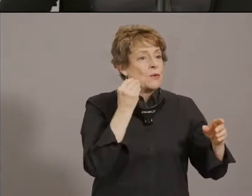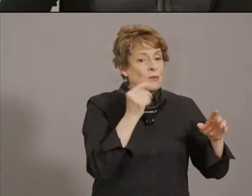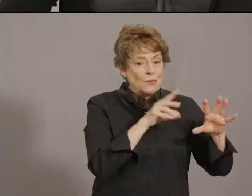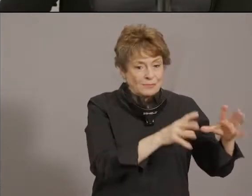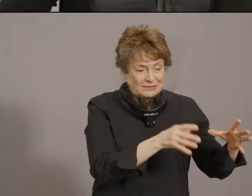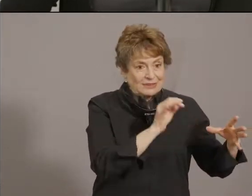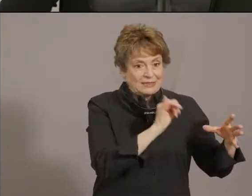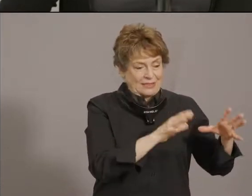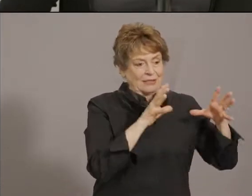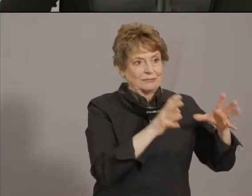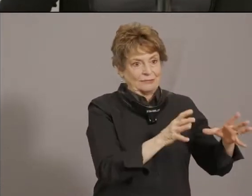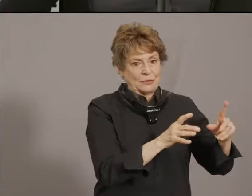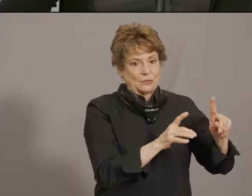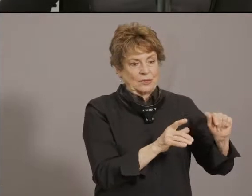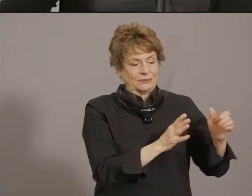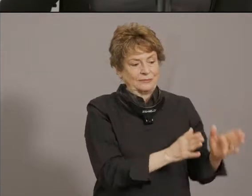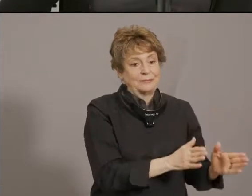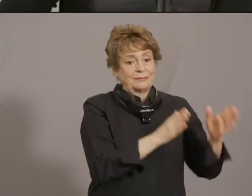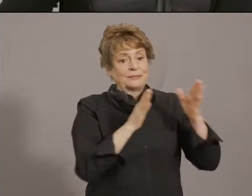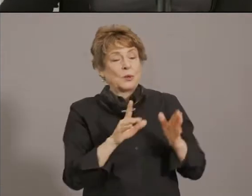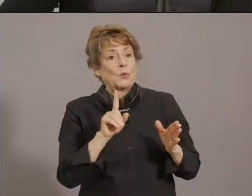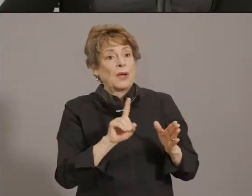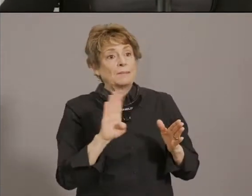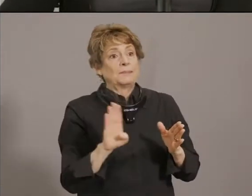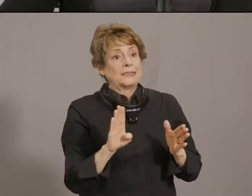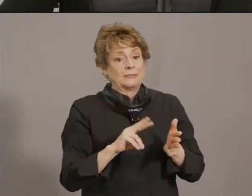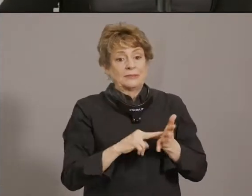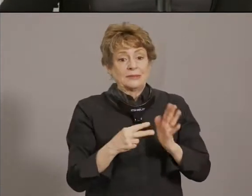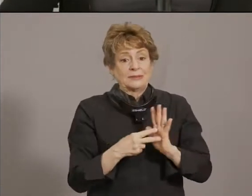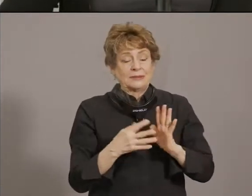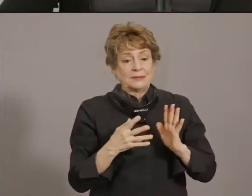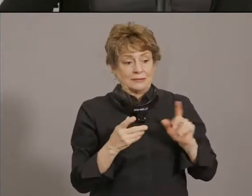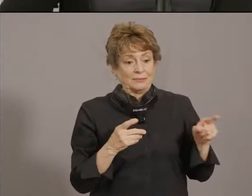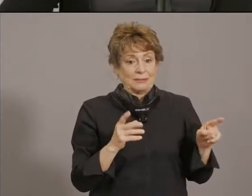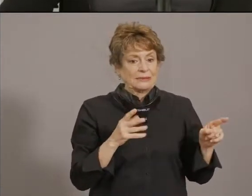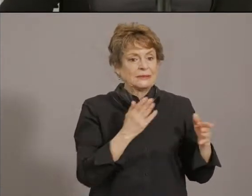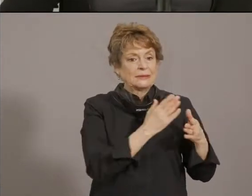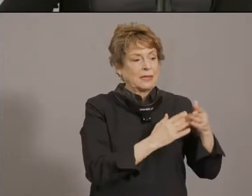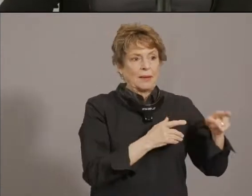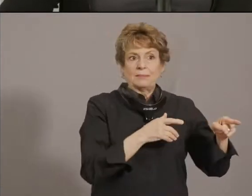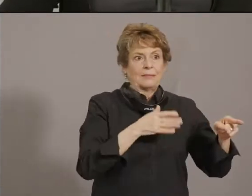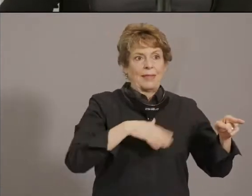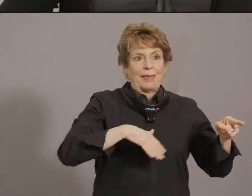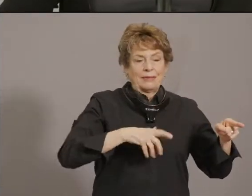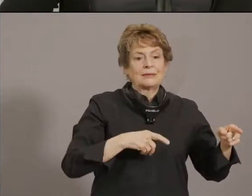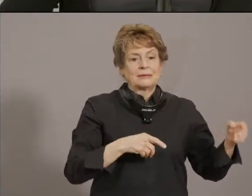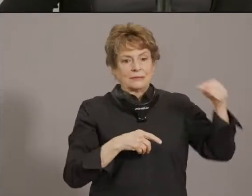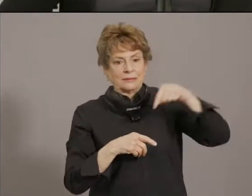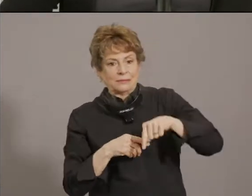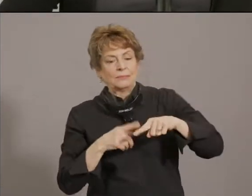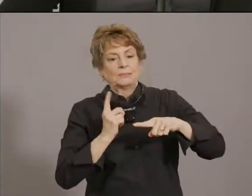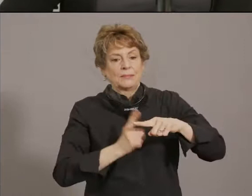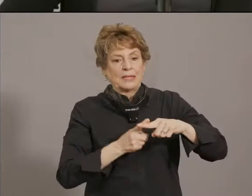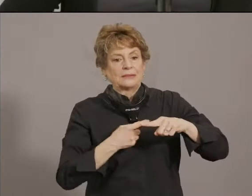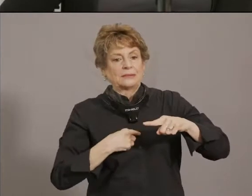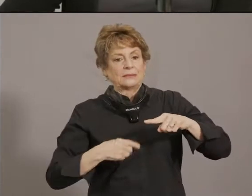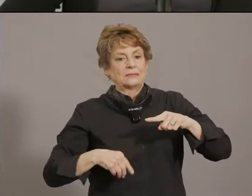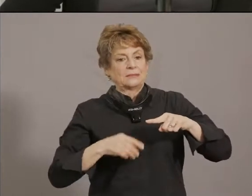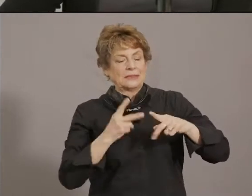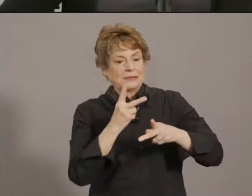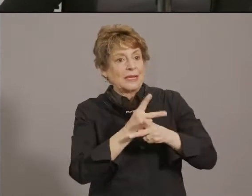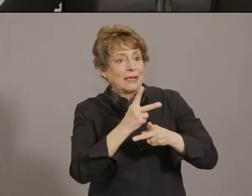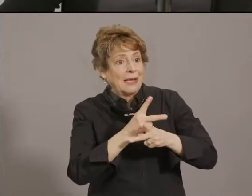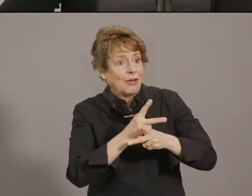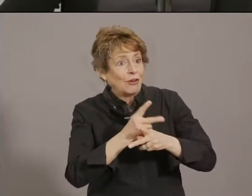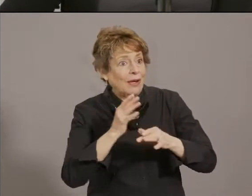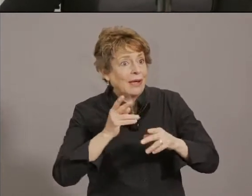you move into 1B, we are also in the prioritized phase, including education and childcare workers, as well as